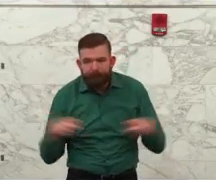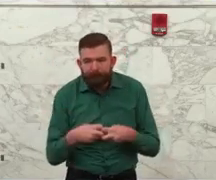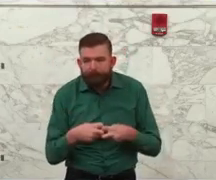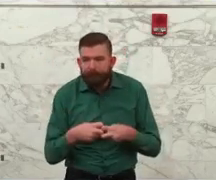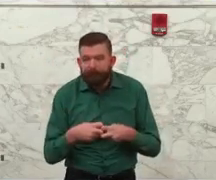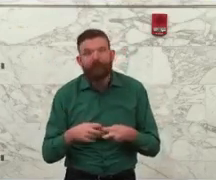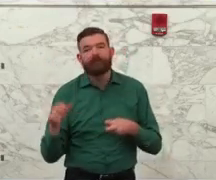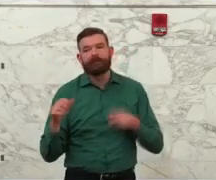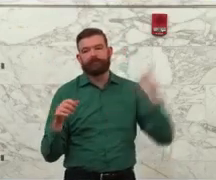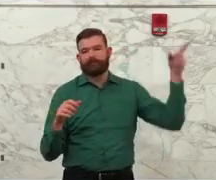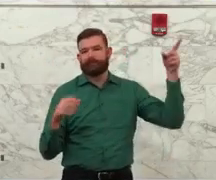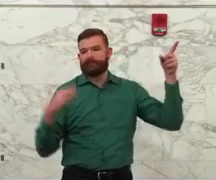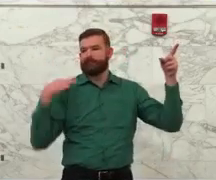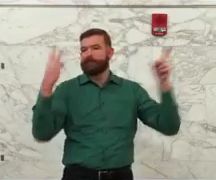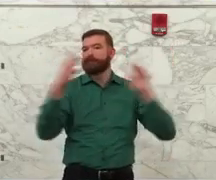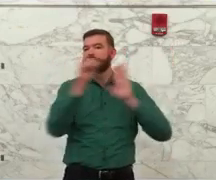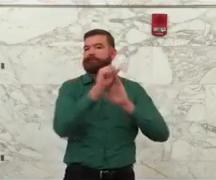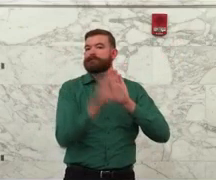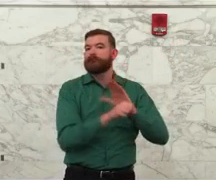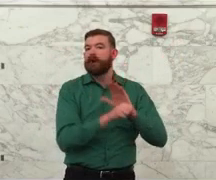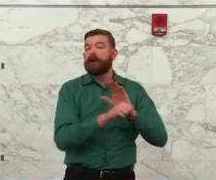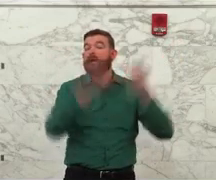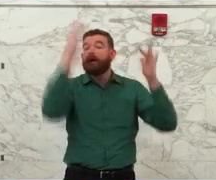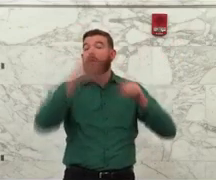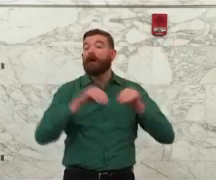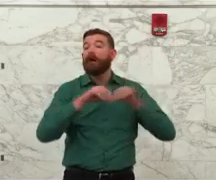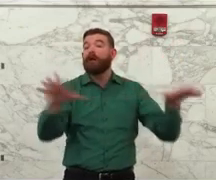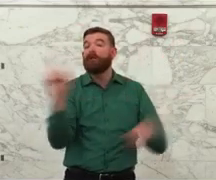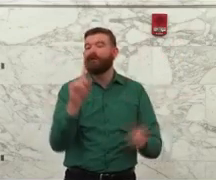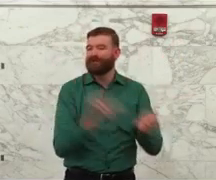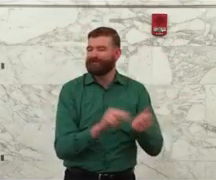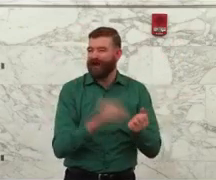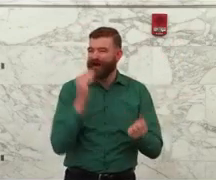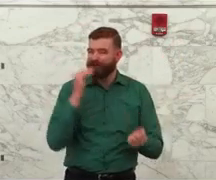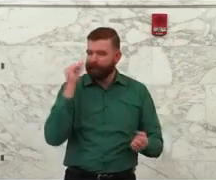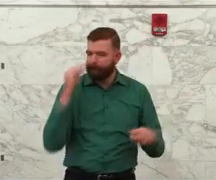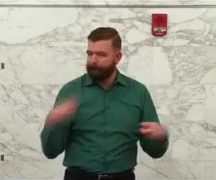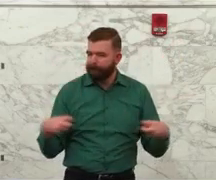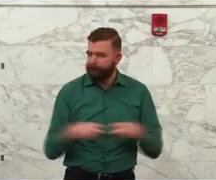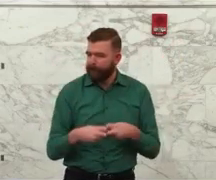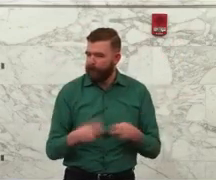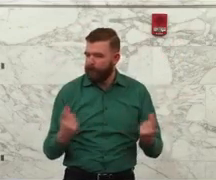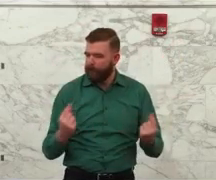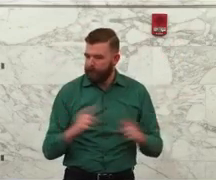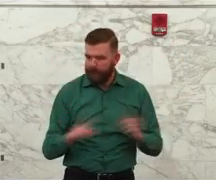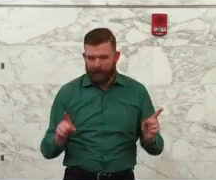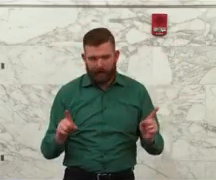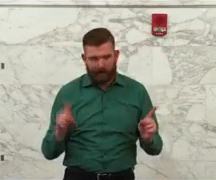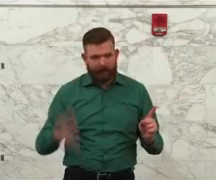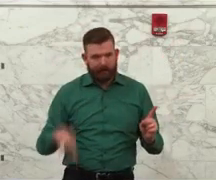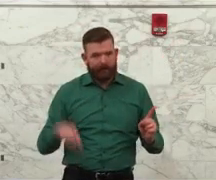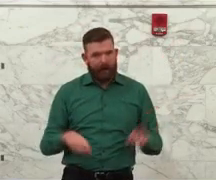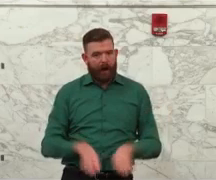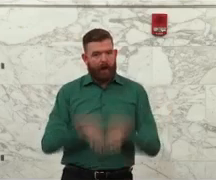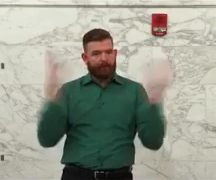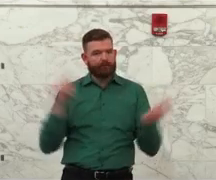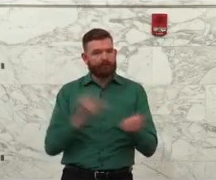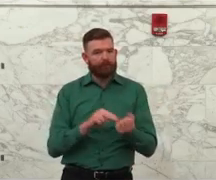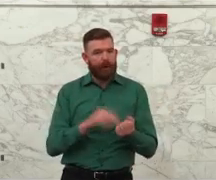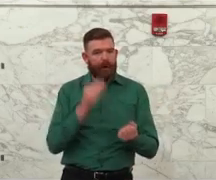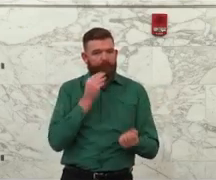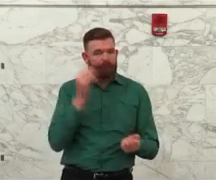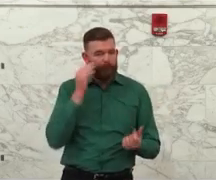want to thank Pat, Jamal, and Jared to be with us, along with Judy and myself, to field any questions. John, you win the lottery today because we're going from